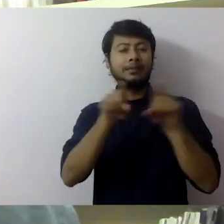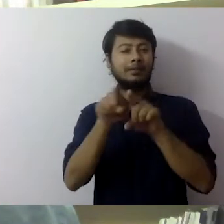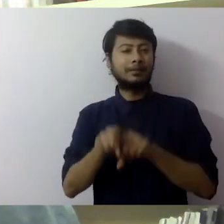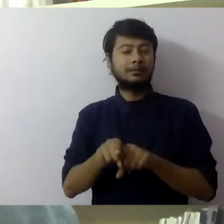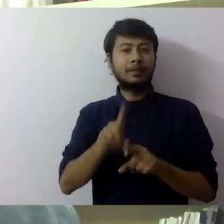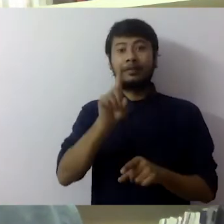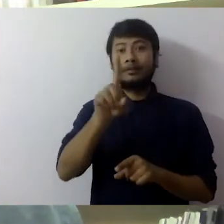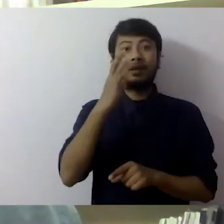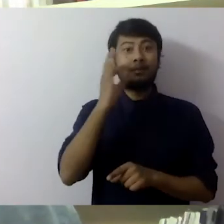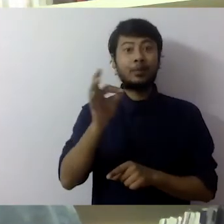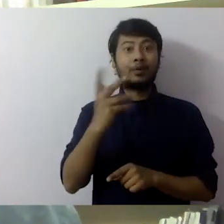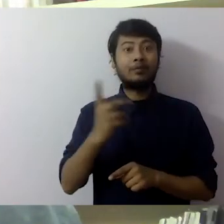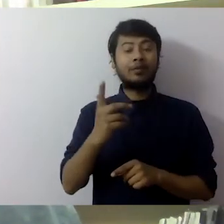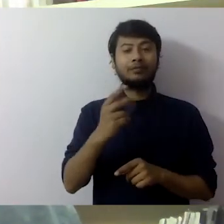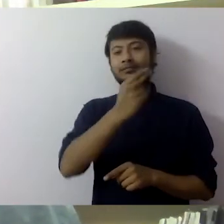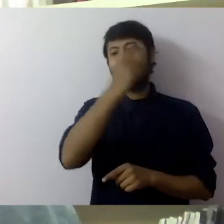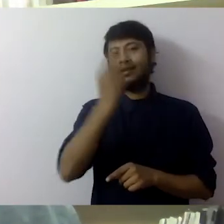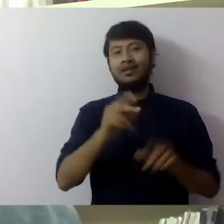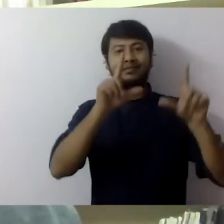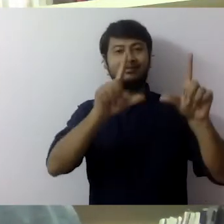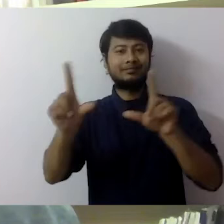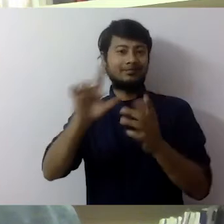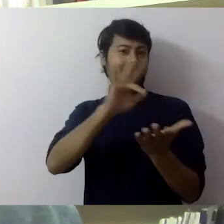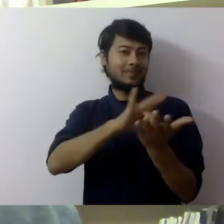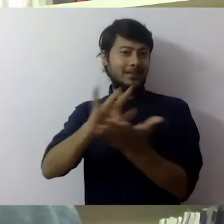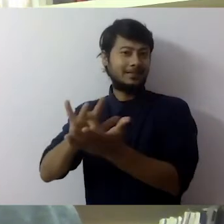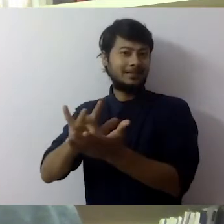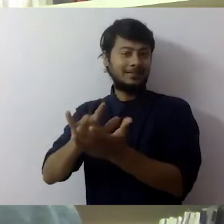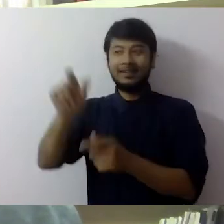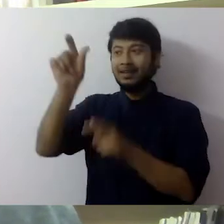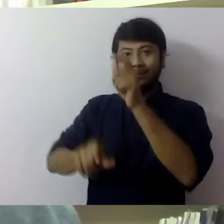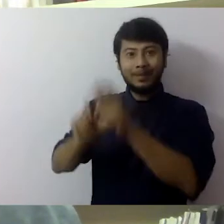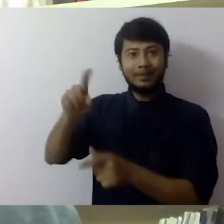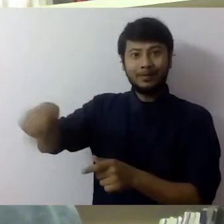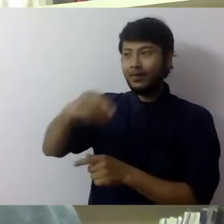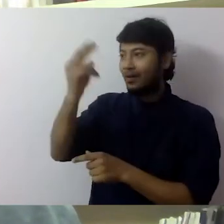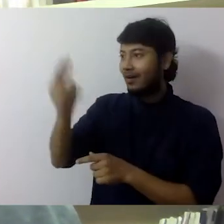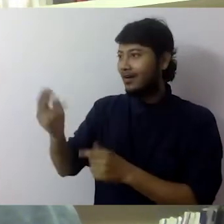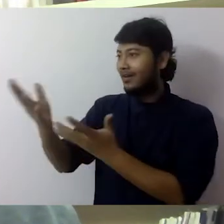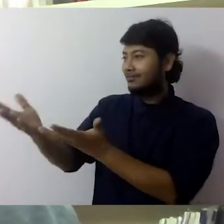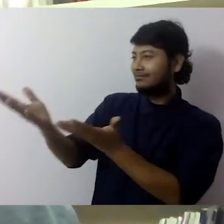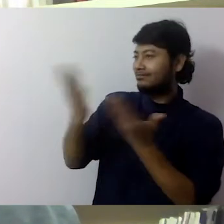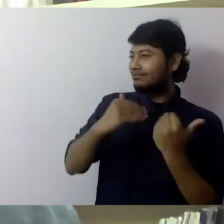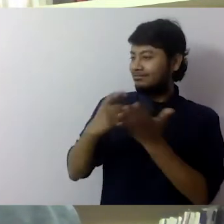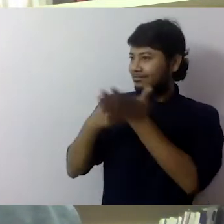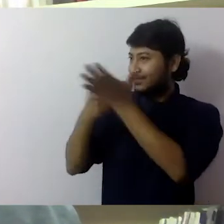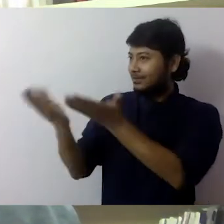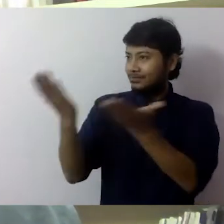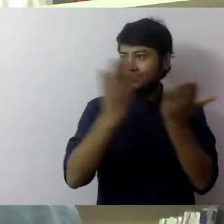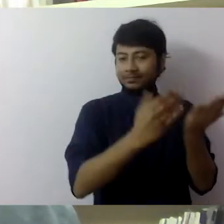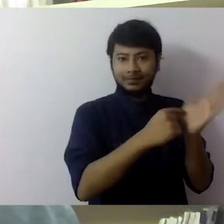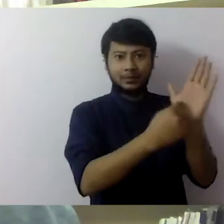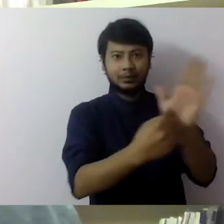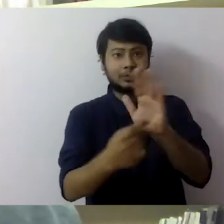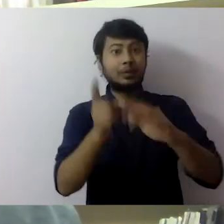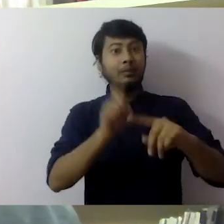and culture, which act as beacons of inspiration and hope, not only for the artists, but also for the citizens alike. When